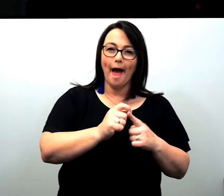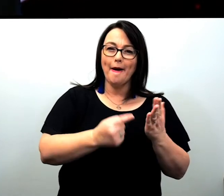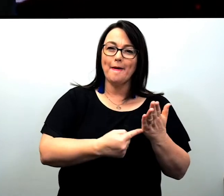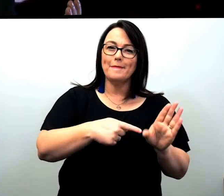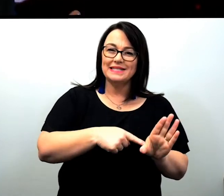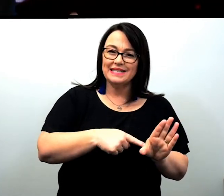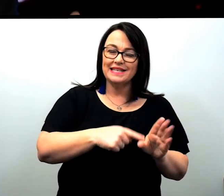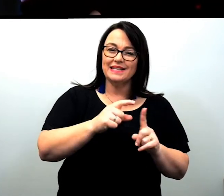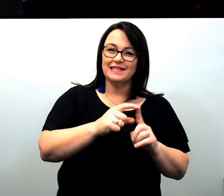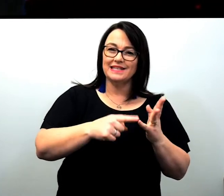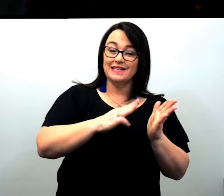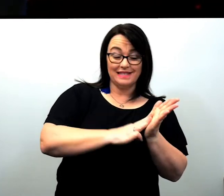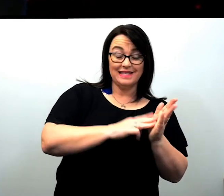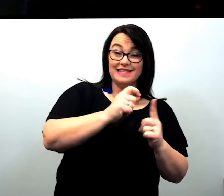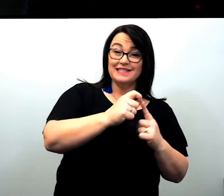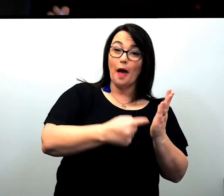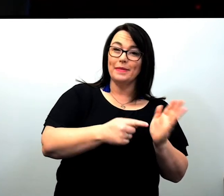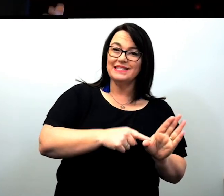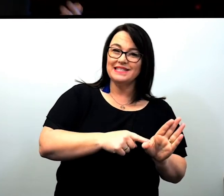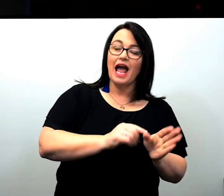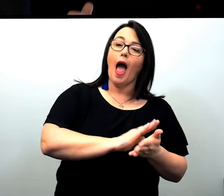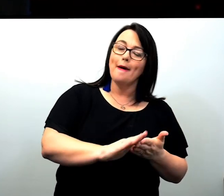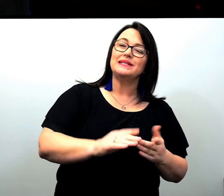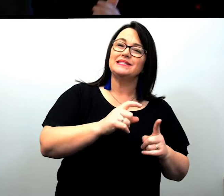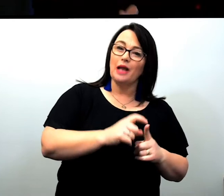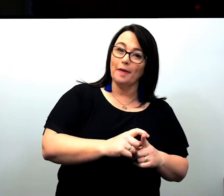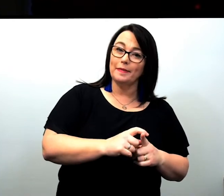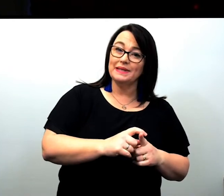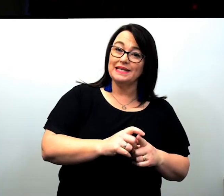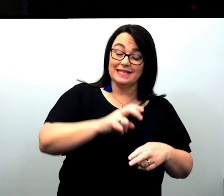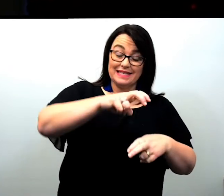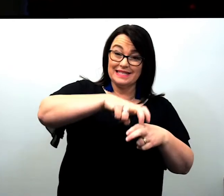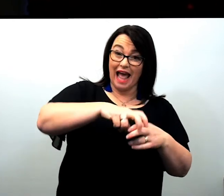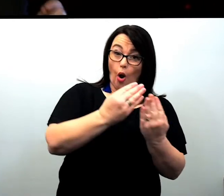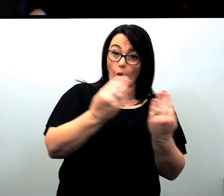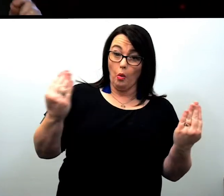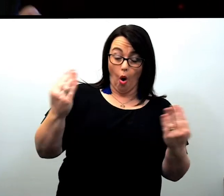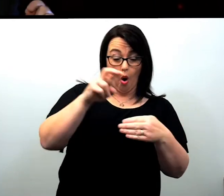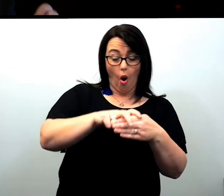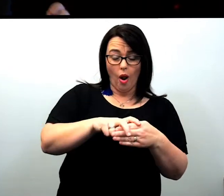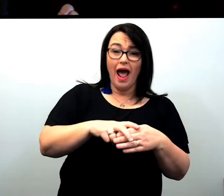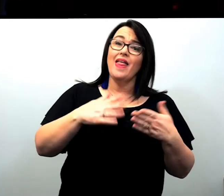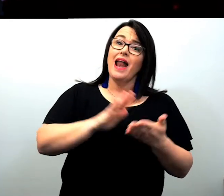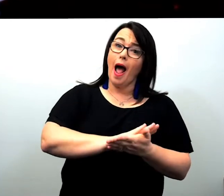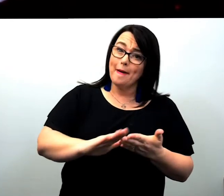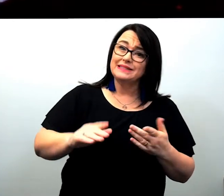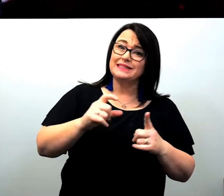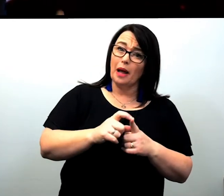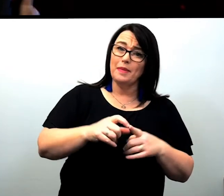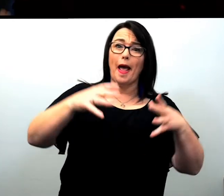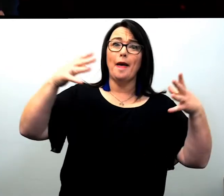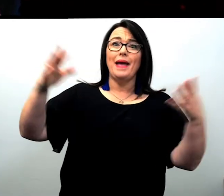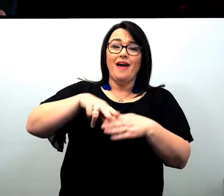nursery rhyme goes, Humpty Dumpty sat on the wall. Humpty Dumpty had a great fall. Then it says, all the king's horses and all the king's